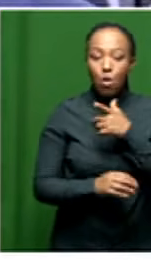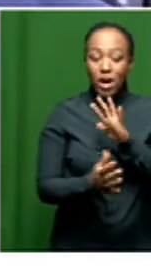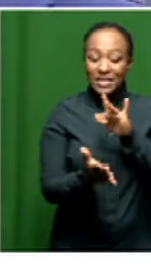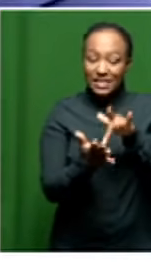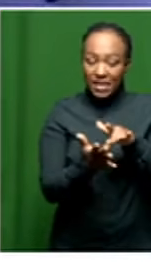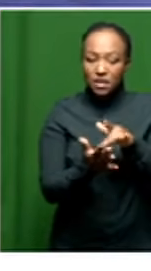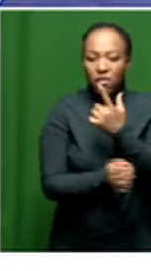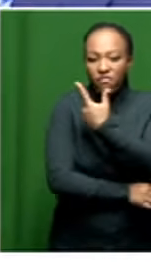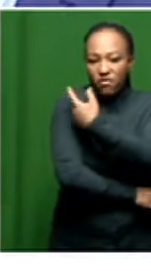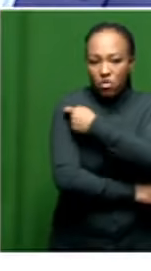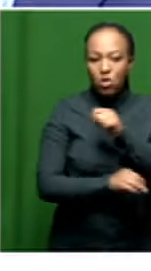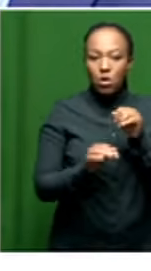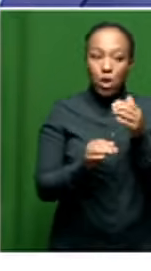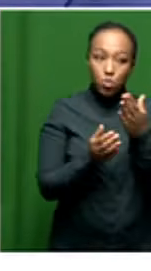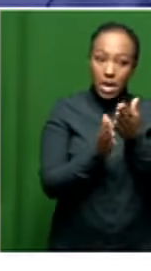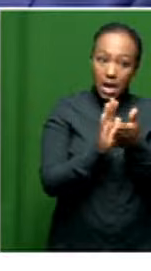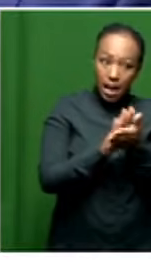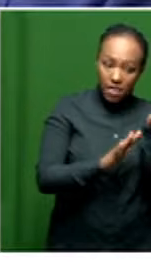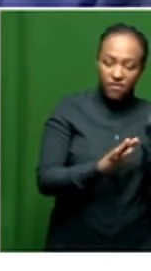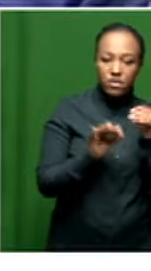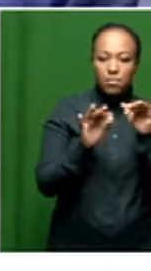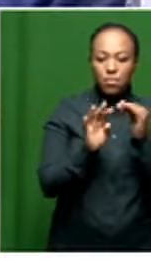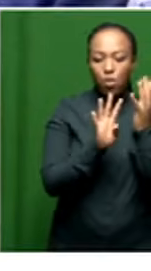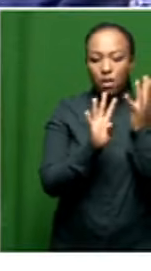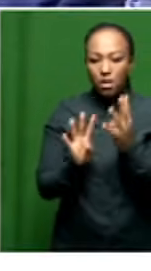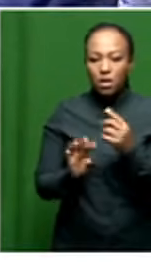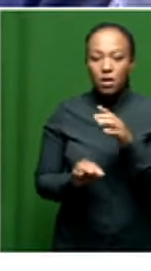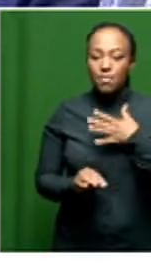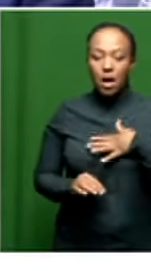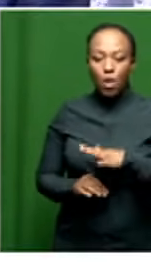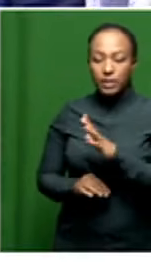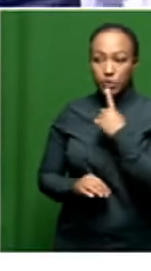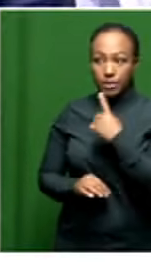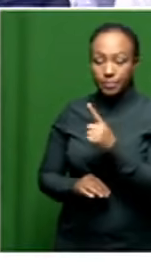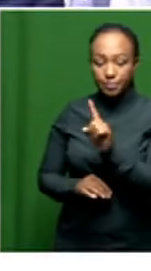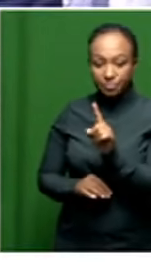leave, people will be able to come in and get their vaccines. I just wanted to at that point to say that